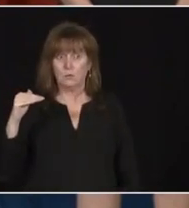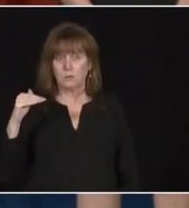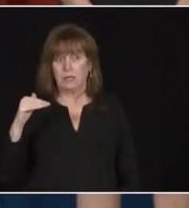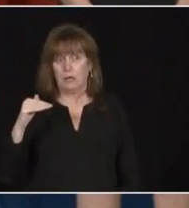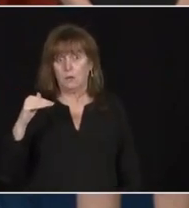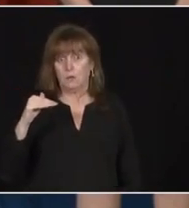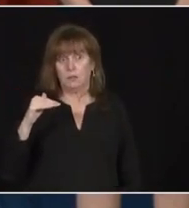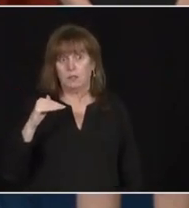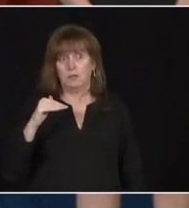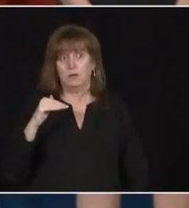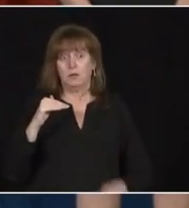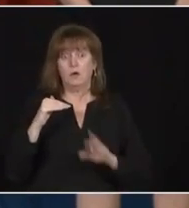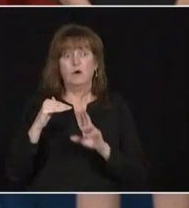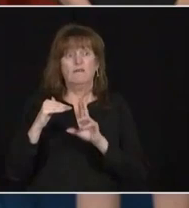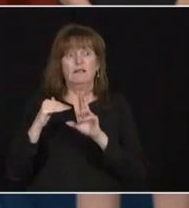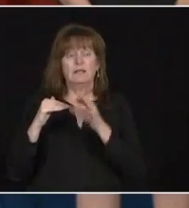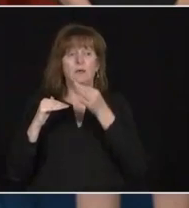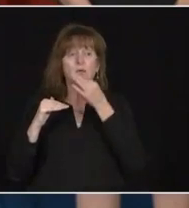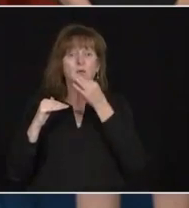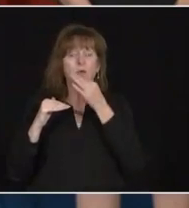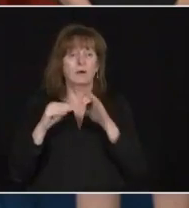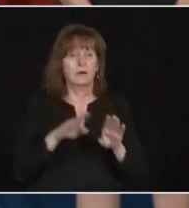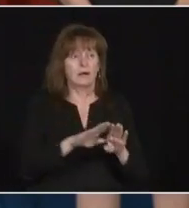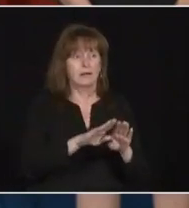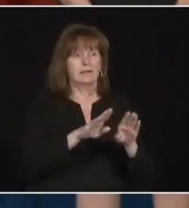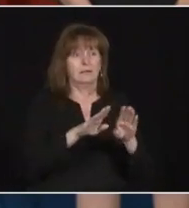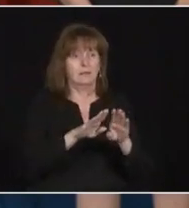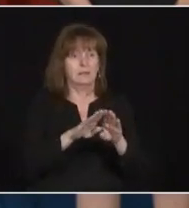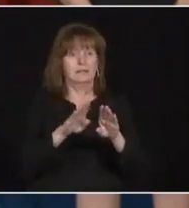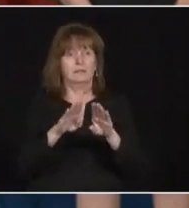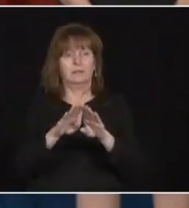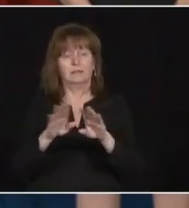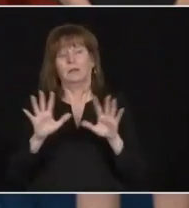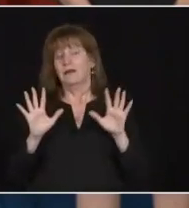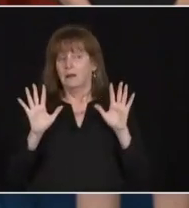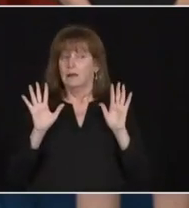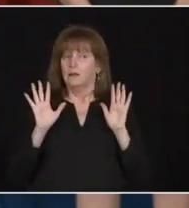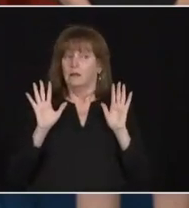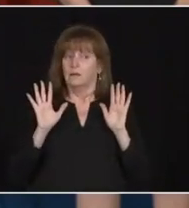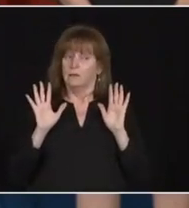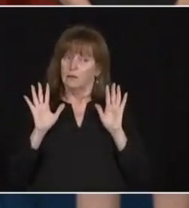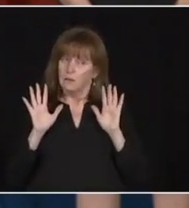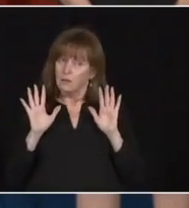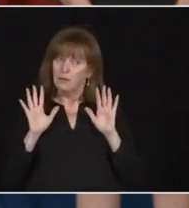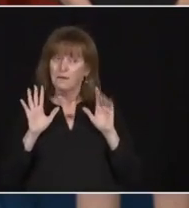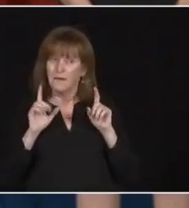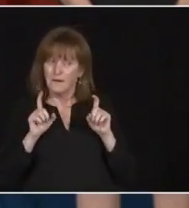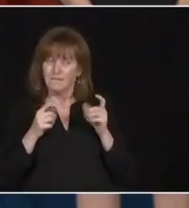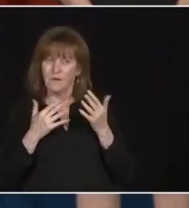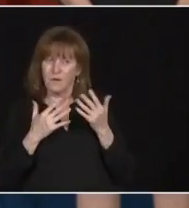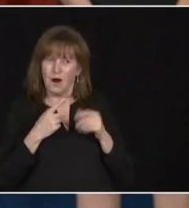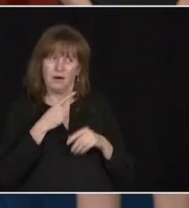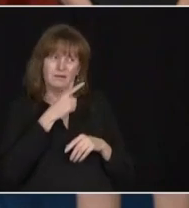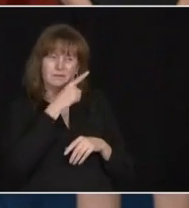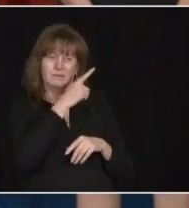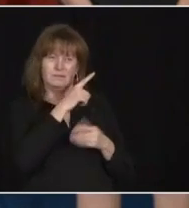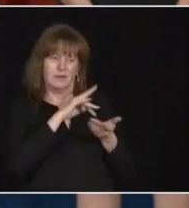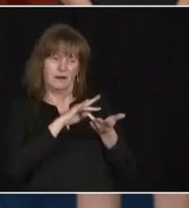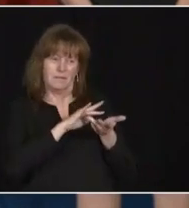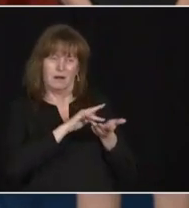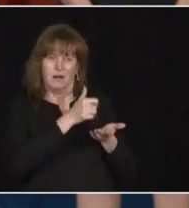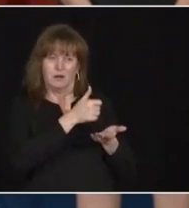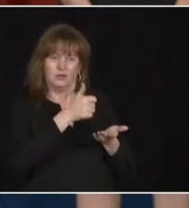next few weeks. As long as we get approval from the chief medical officer, our health